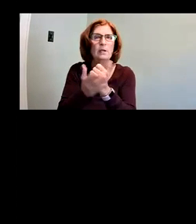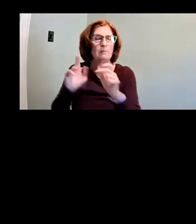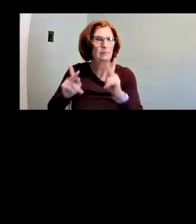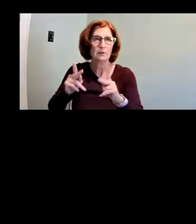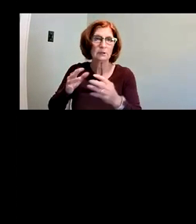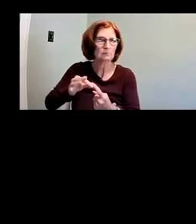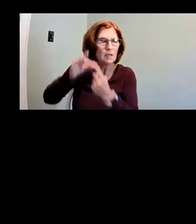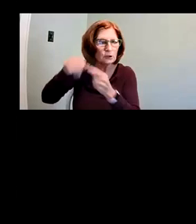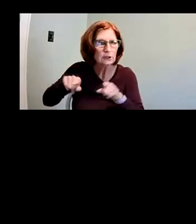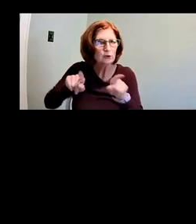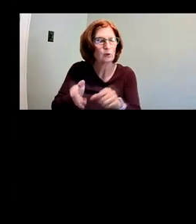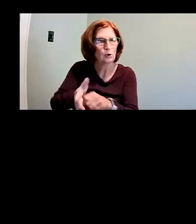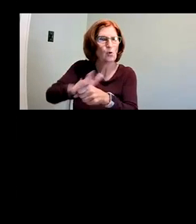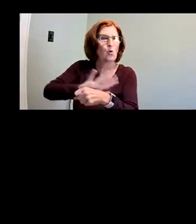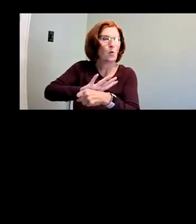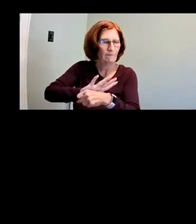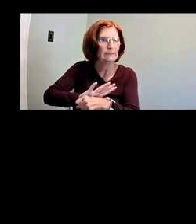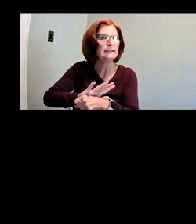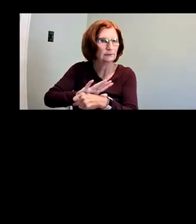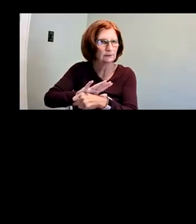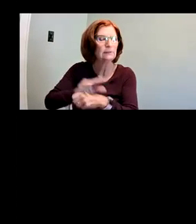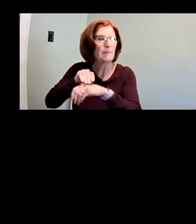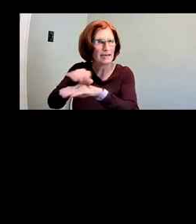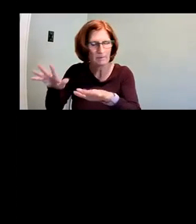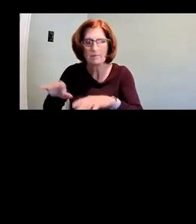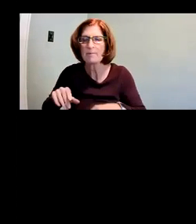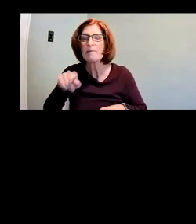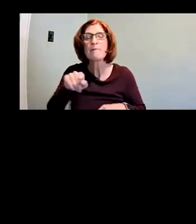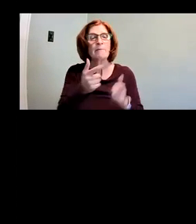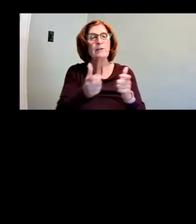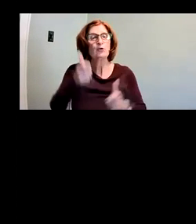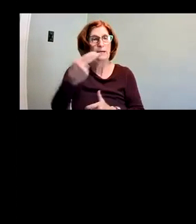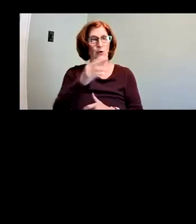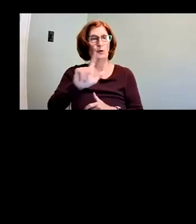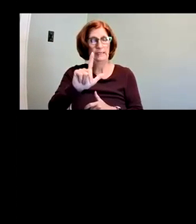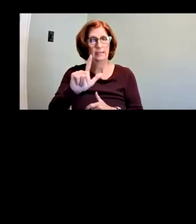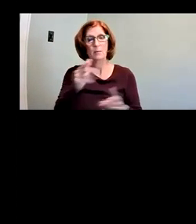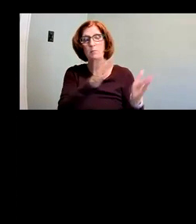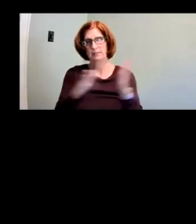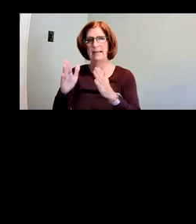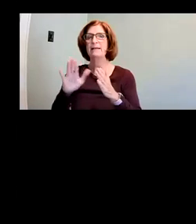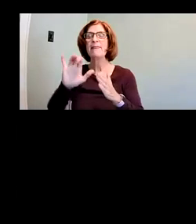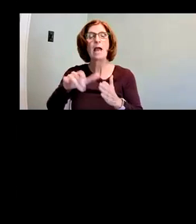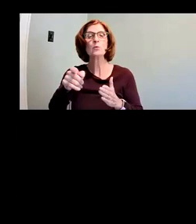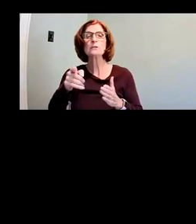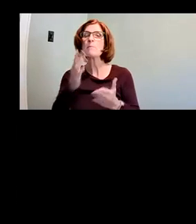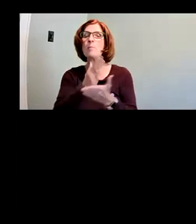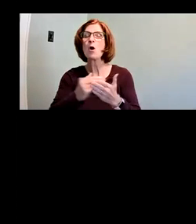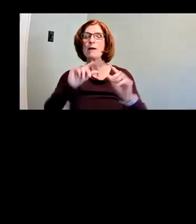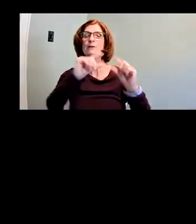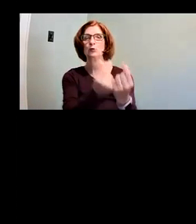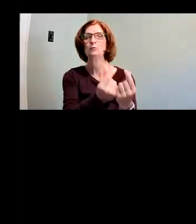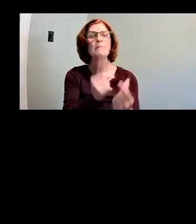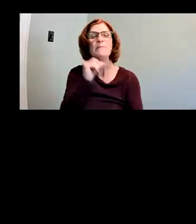pandemic. Secondly, the Greater Hill Master Plan was developed by the Hill Consensus Group, not the Hill